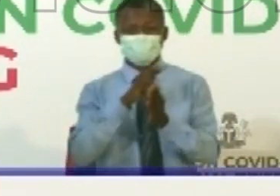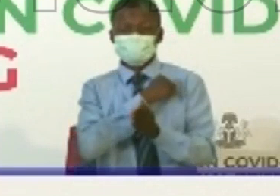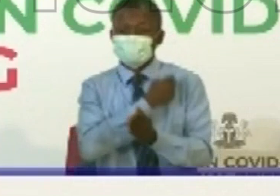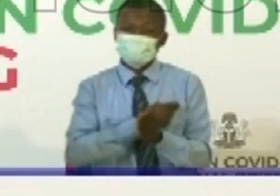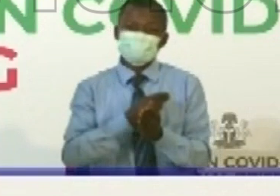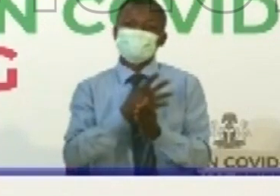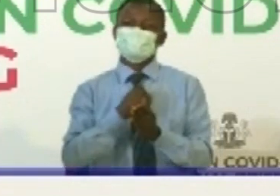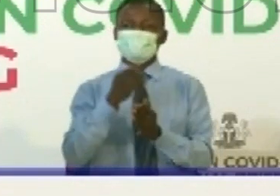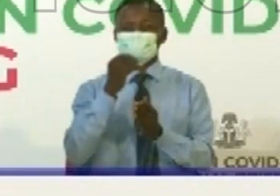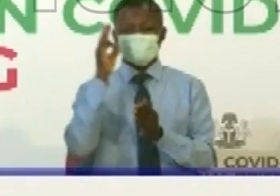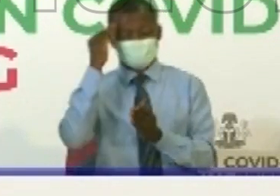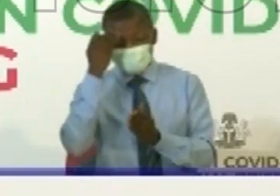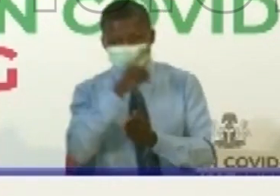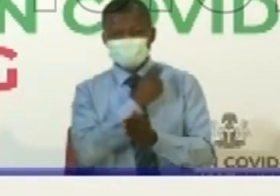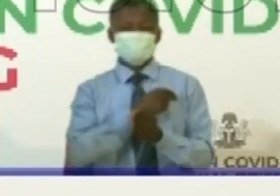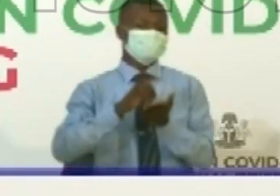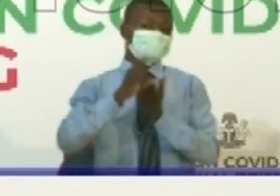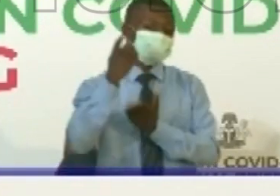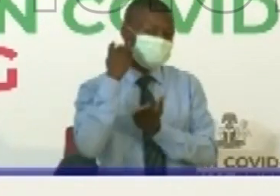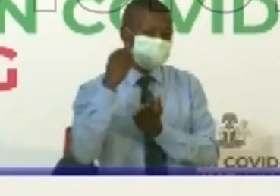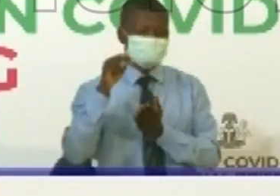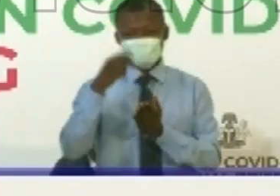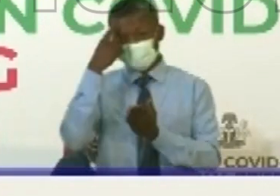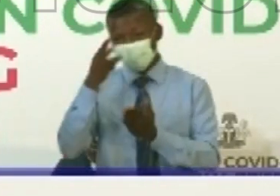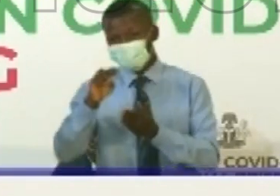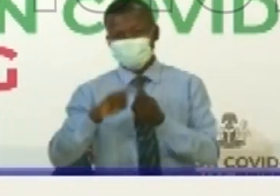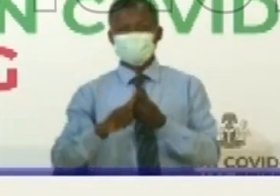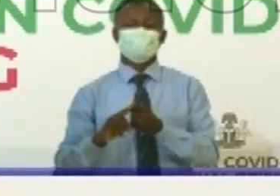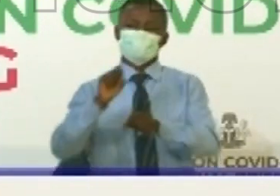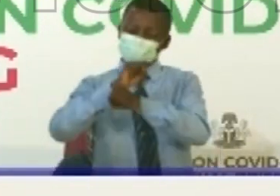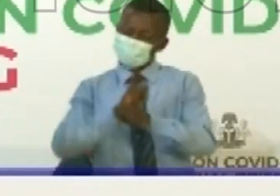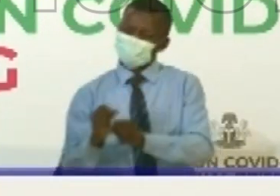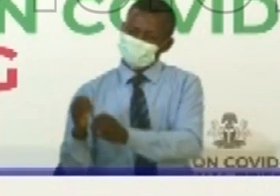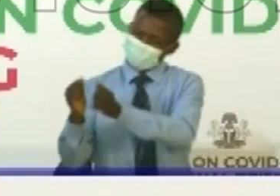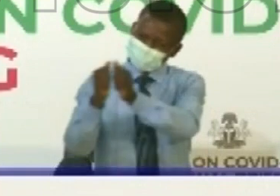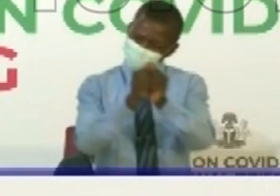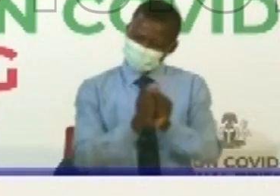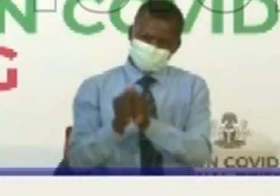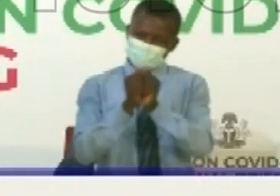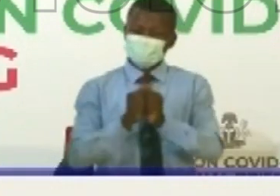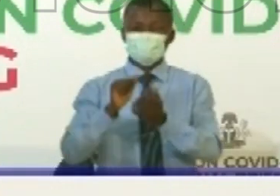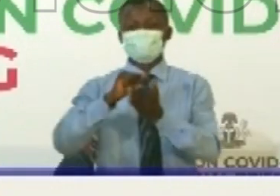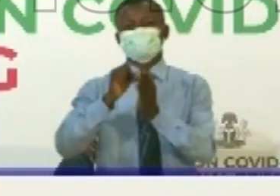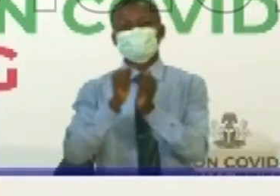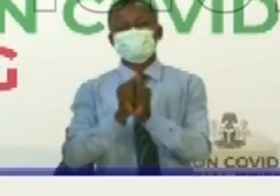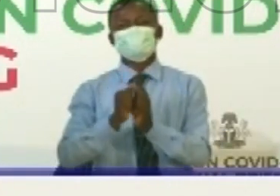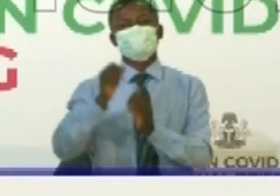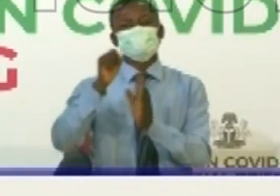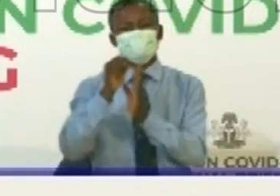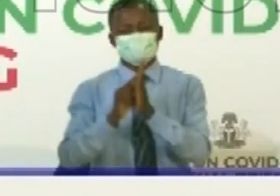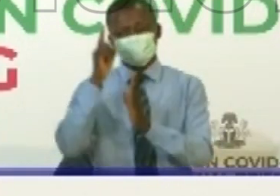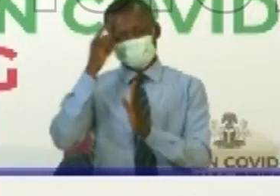week, we stressed the need for them to work in synergy with the state governments to ensure